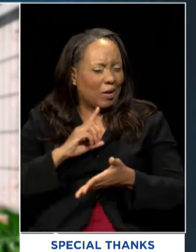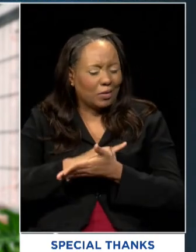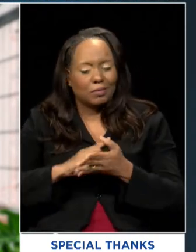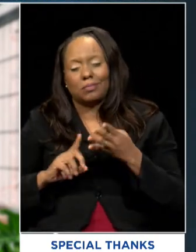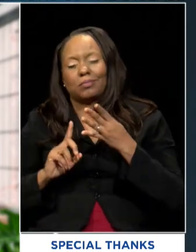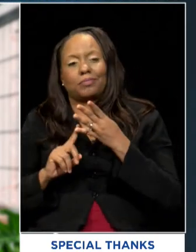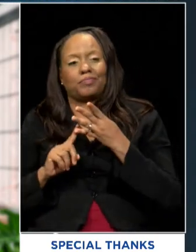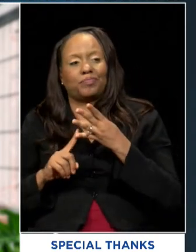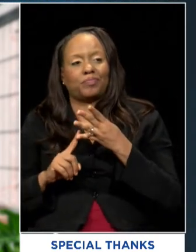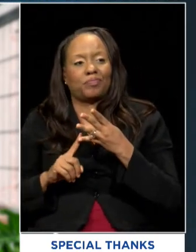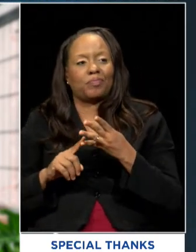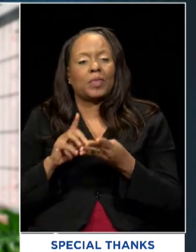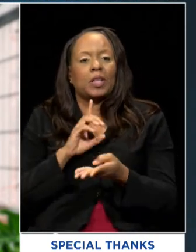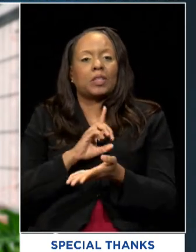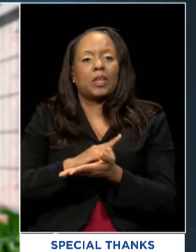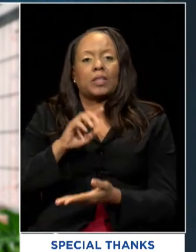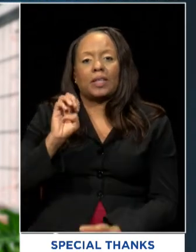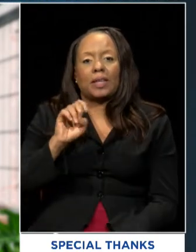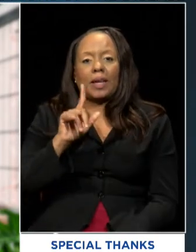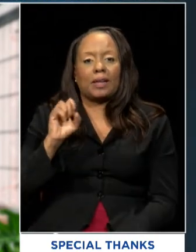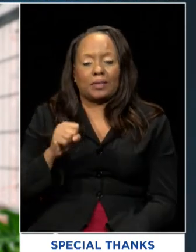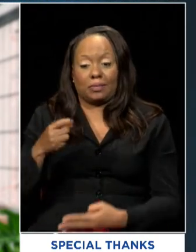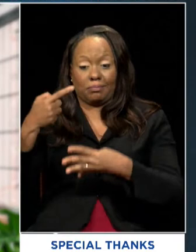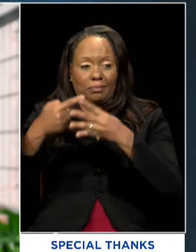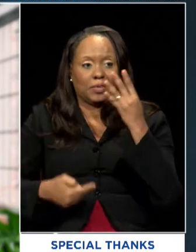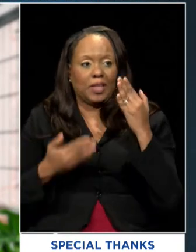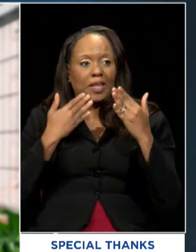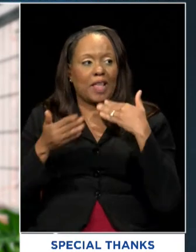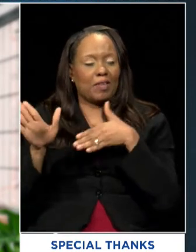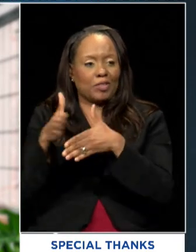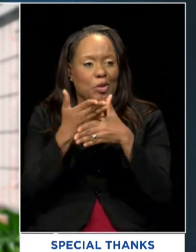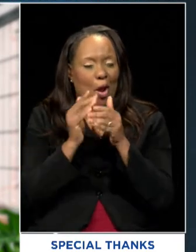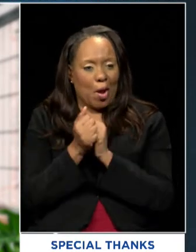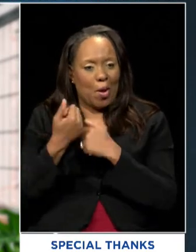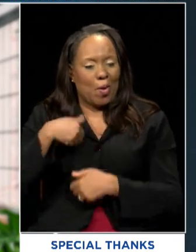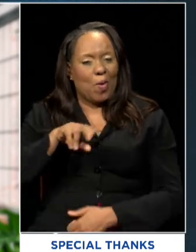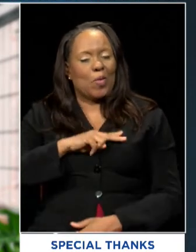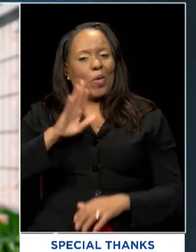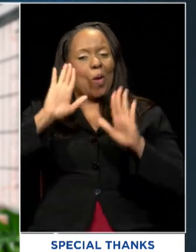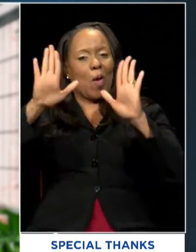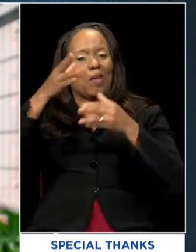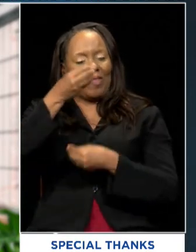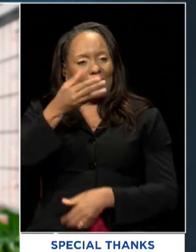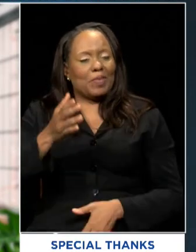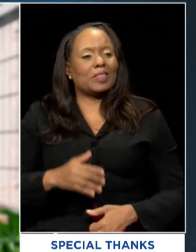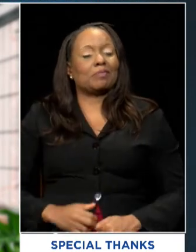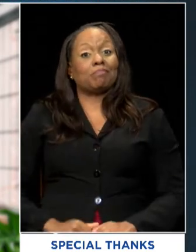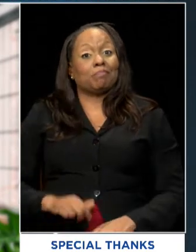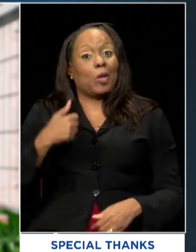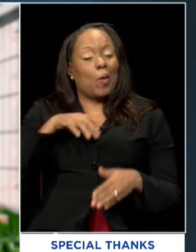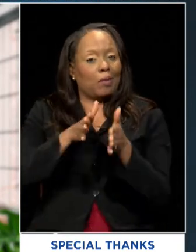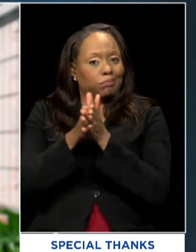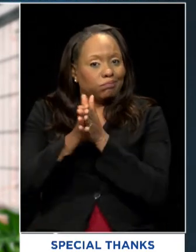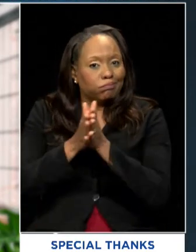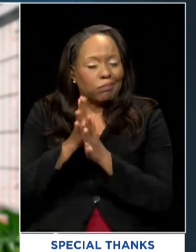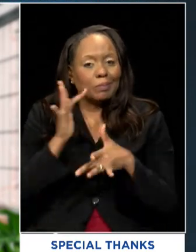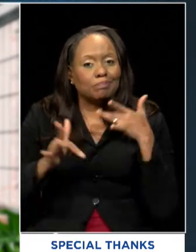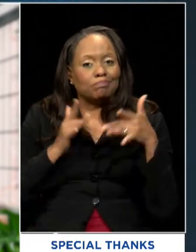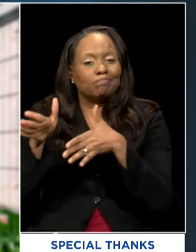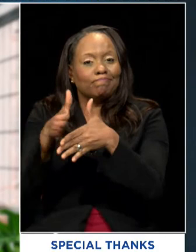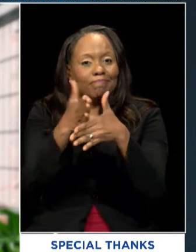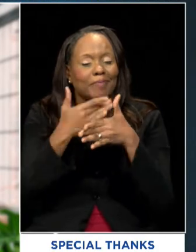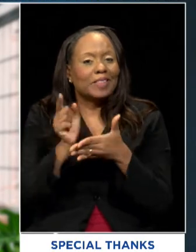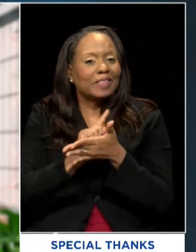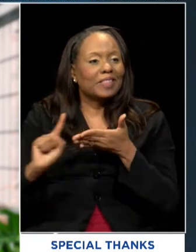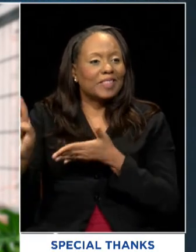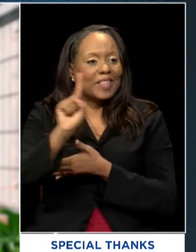Dr. Kathy Ellis. Thank you all so much for sharing this invaluable information. We look forward to being here and sharing with you